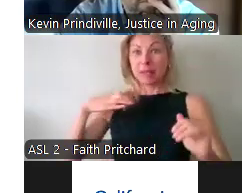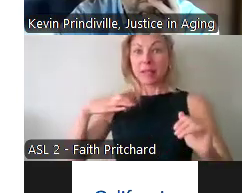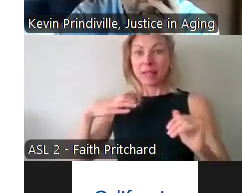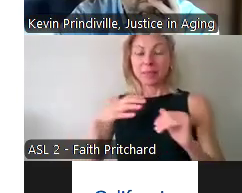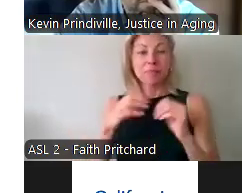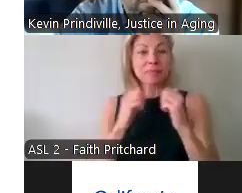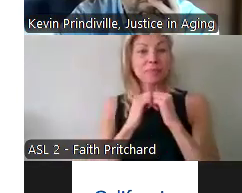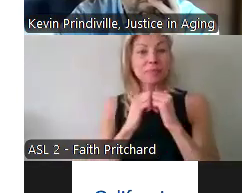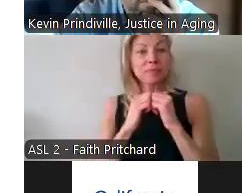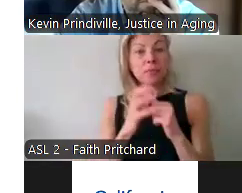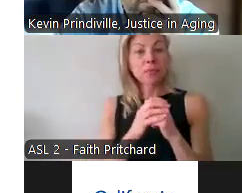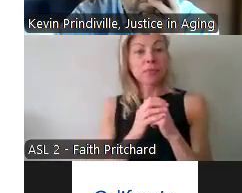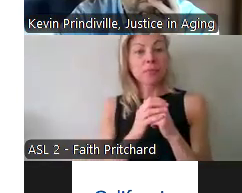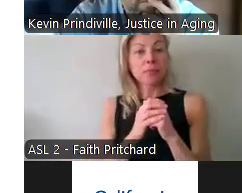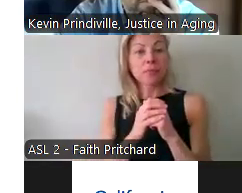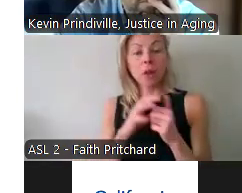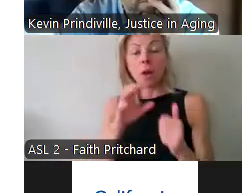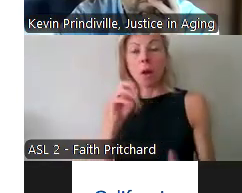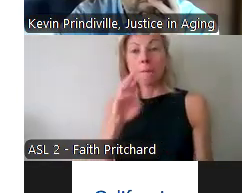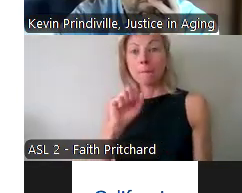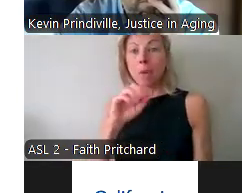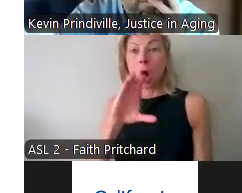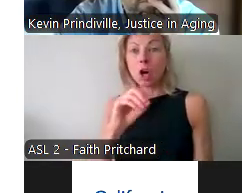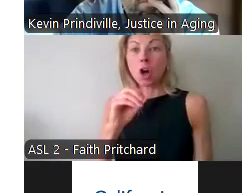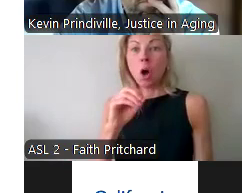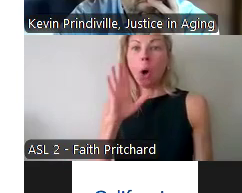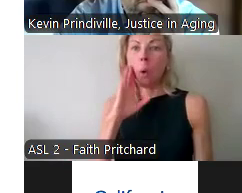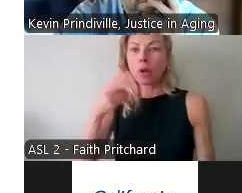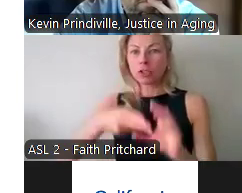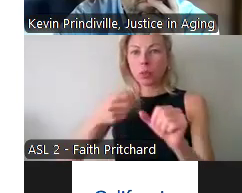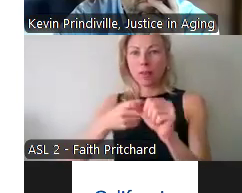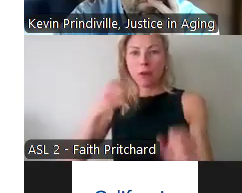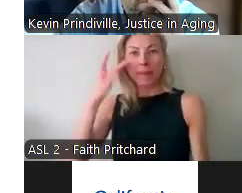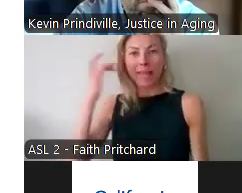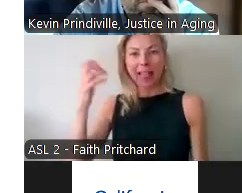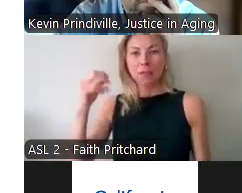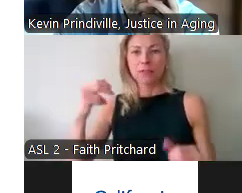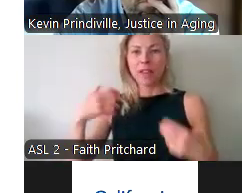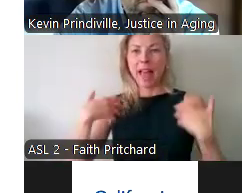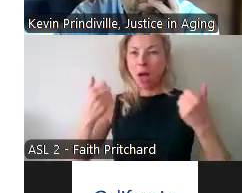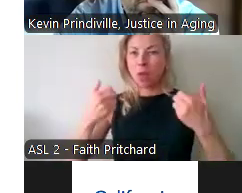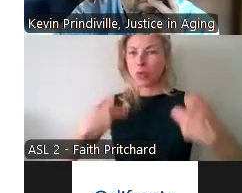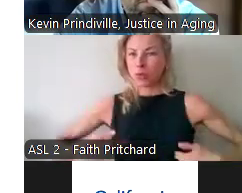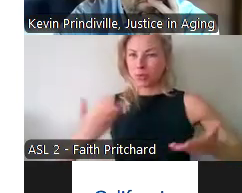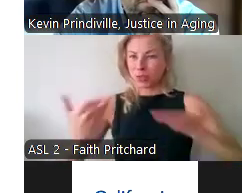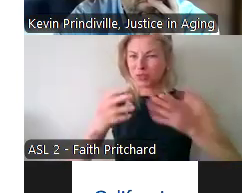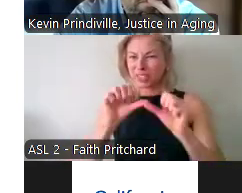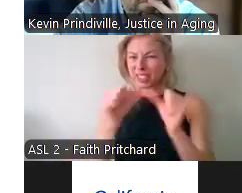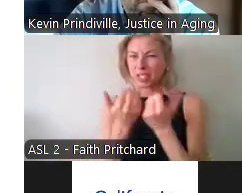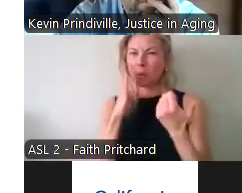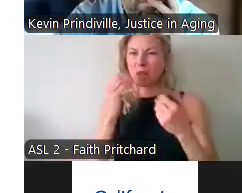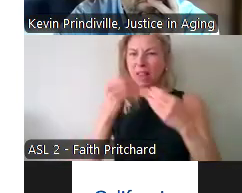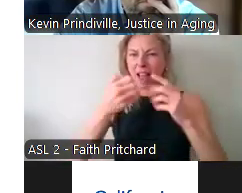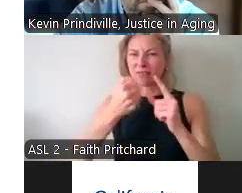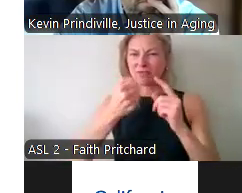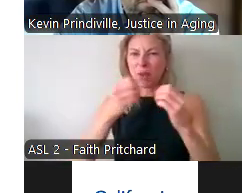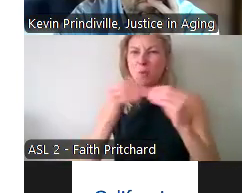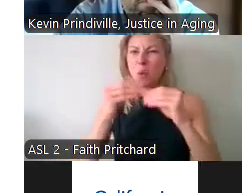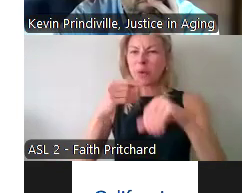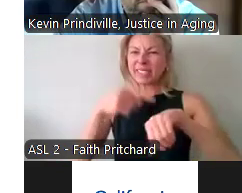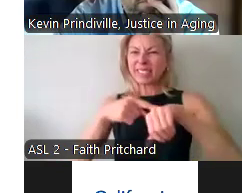on the agenda. Marco Meach is joining us from the California Health and Human Services Agency, so we'll have time to have a discussion after you